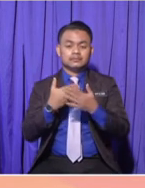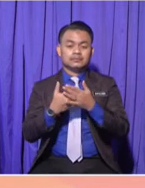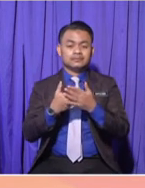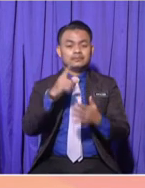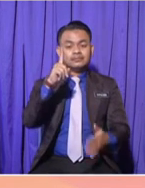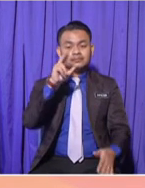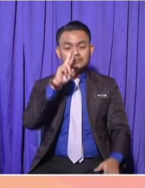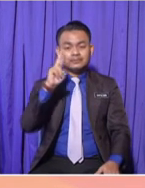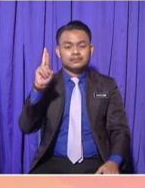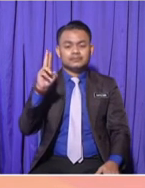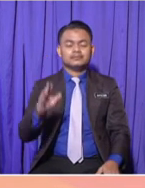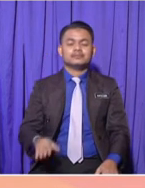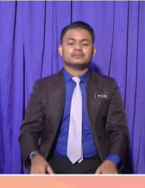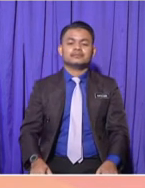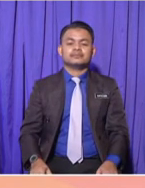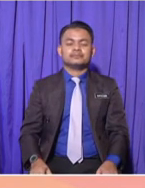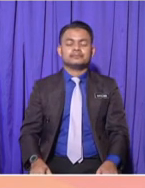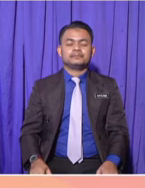1,000.